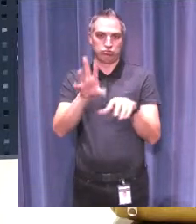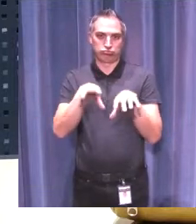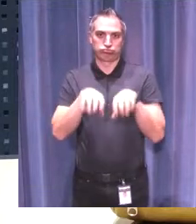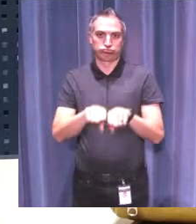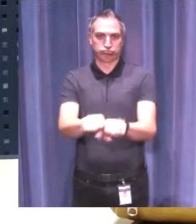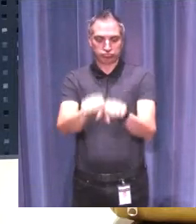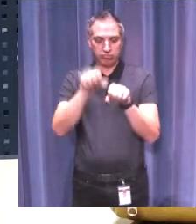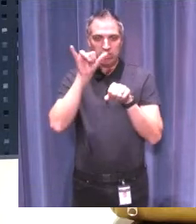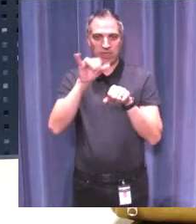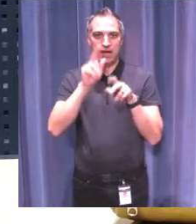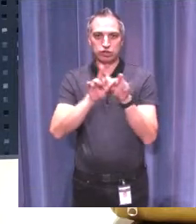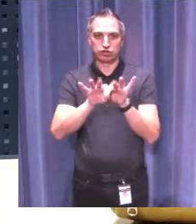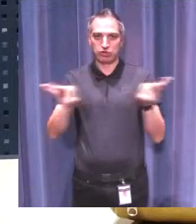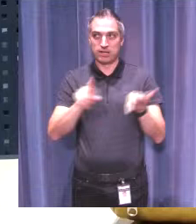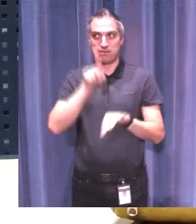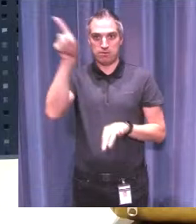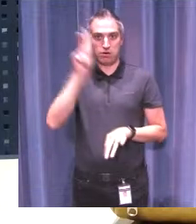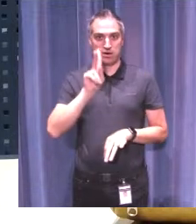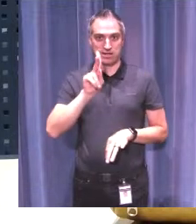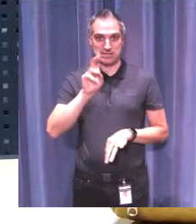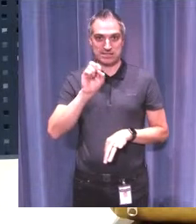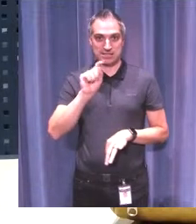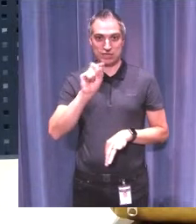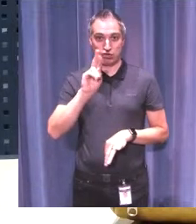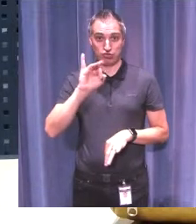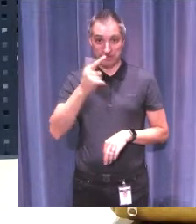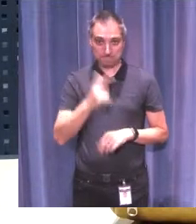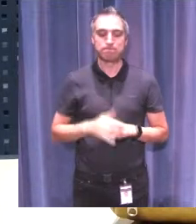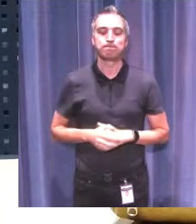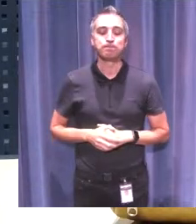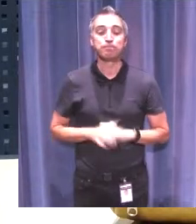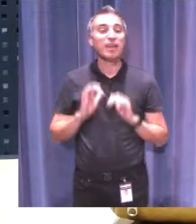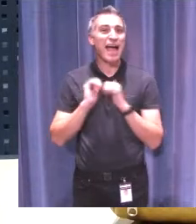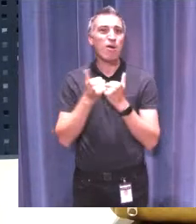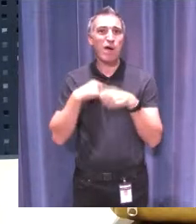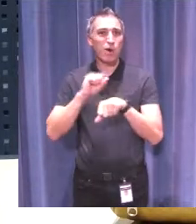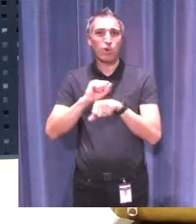How do I work with a board? Respectfully.